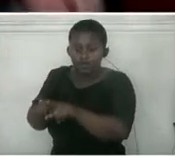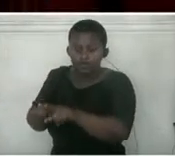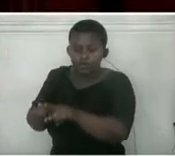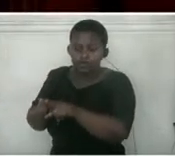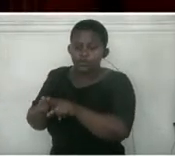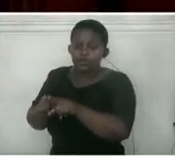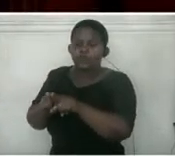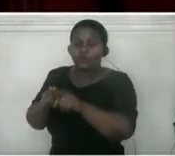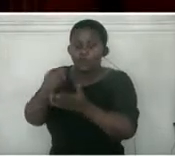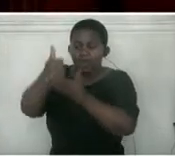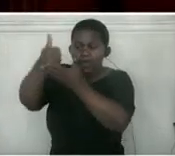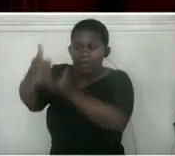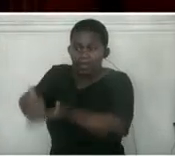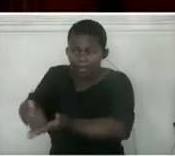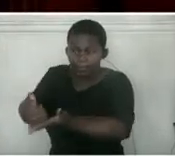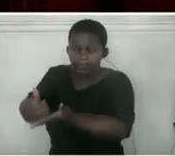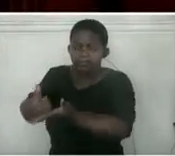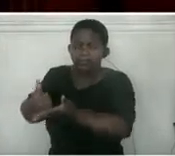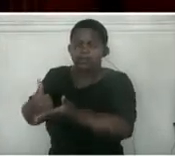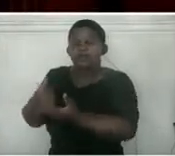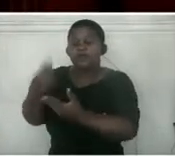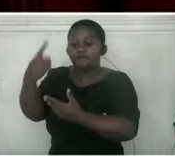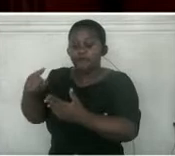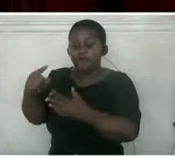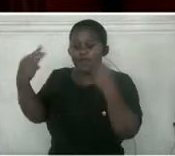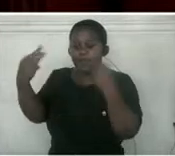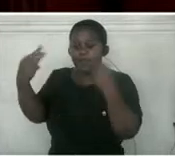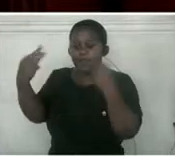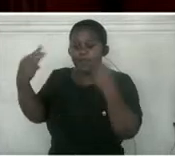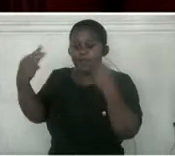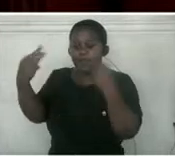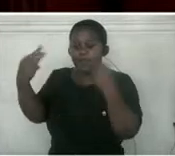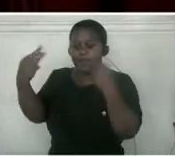sibalekelela ukubanikezela imarket.